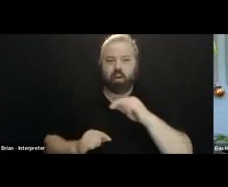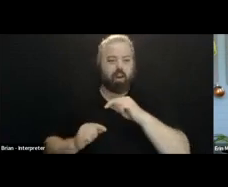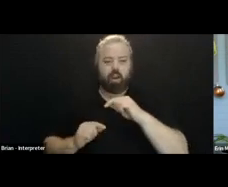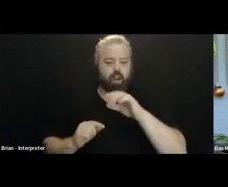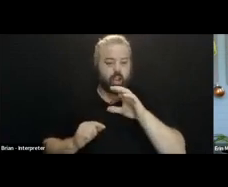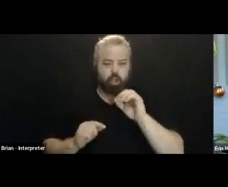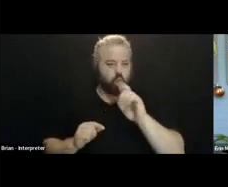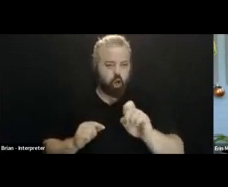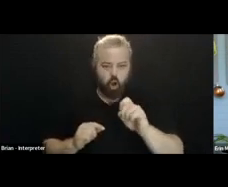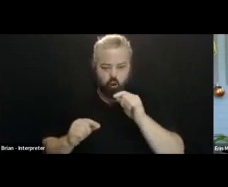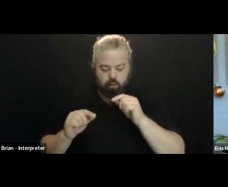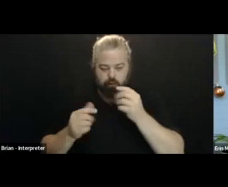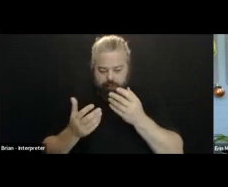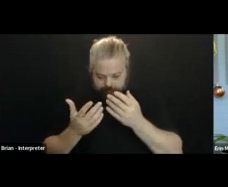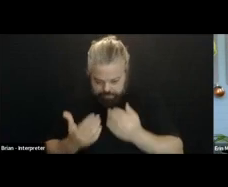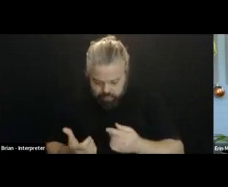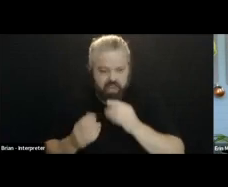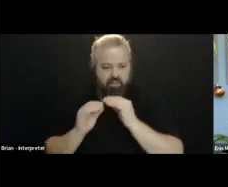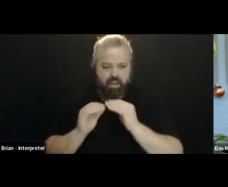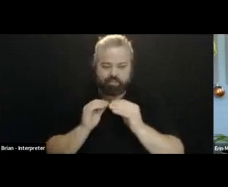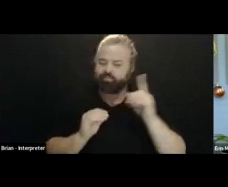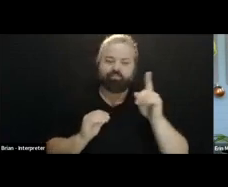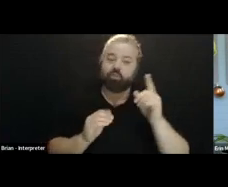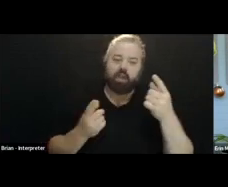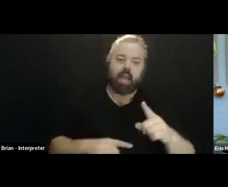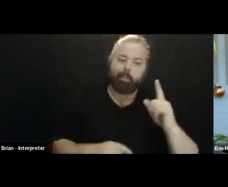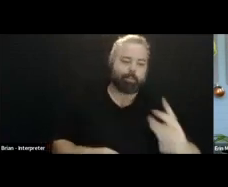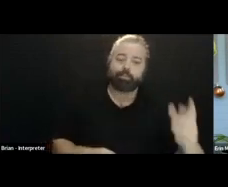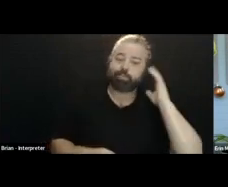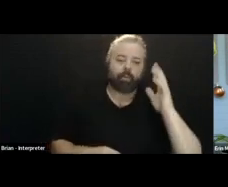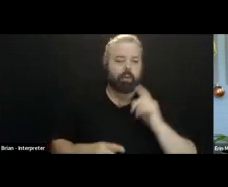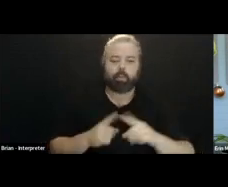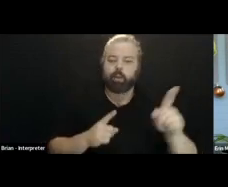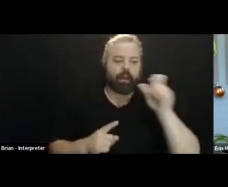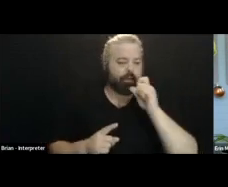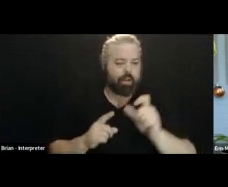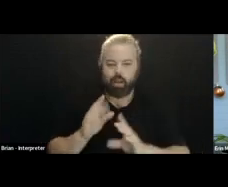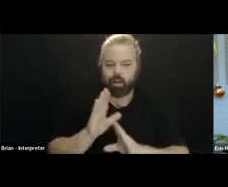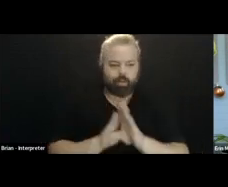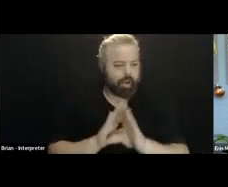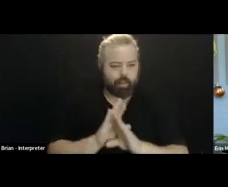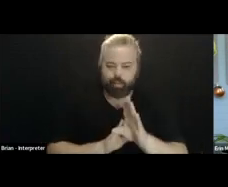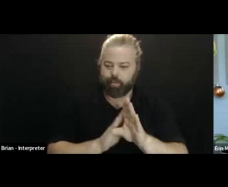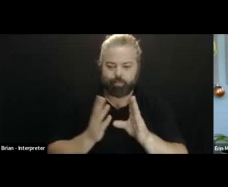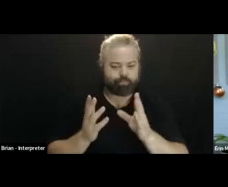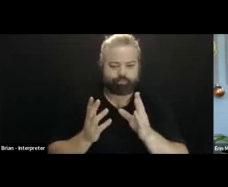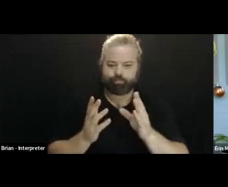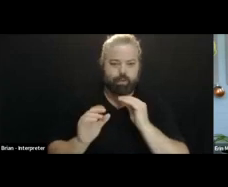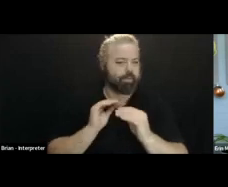time ago, that they just have not developed the resources to go back and